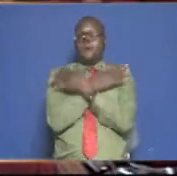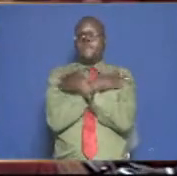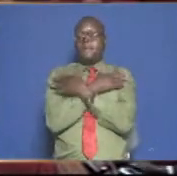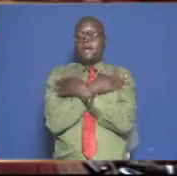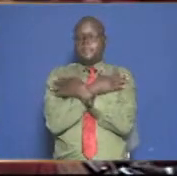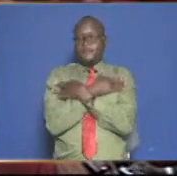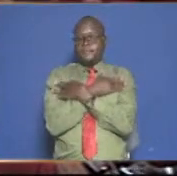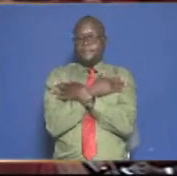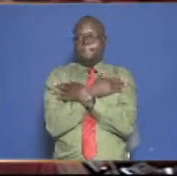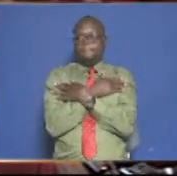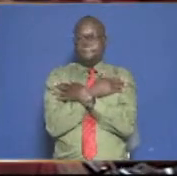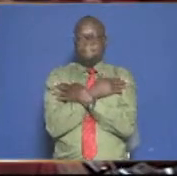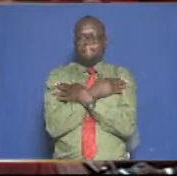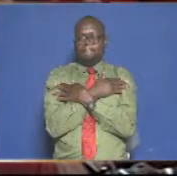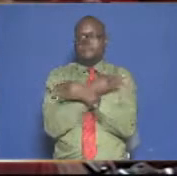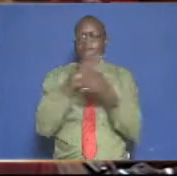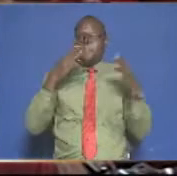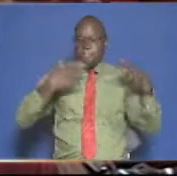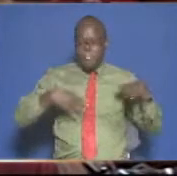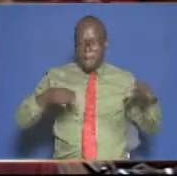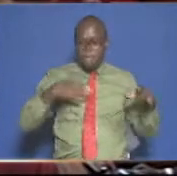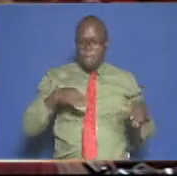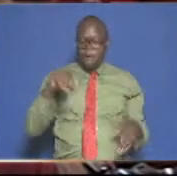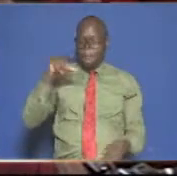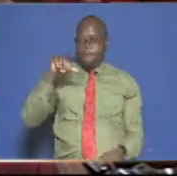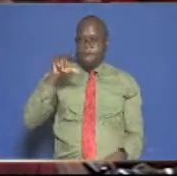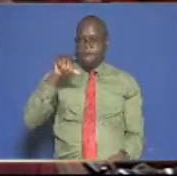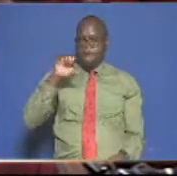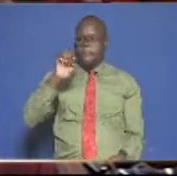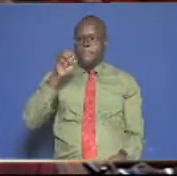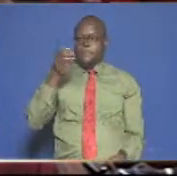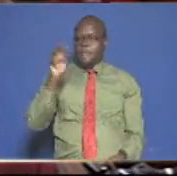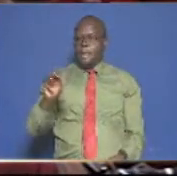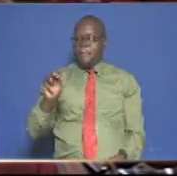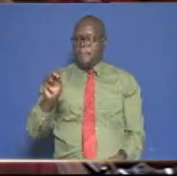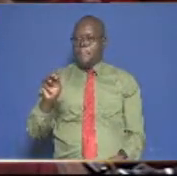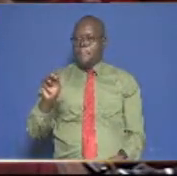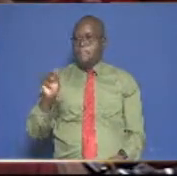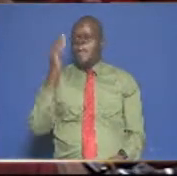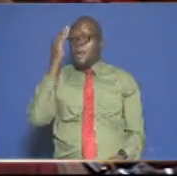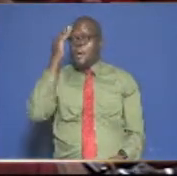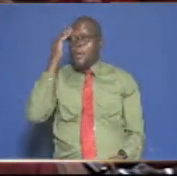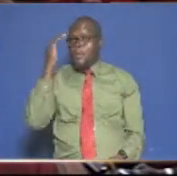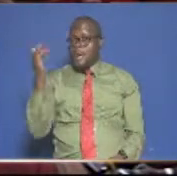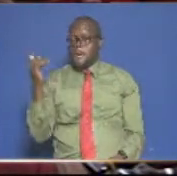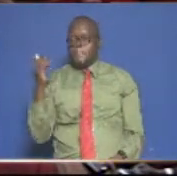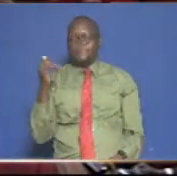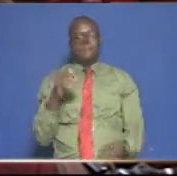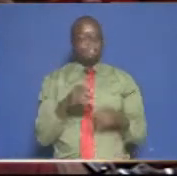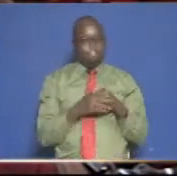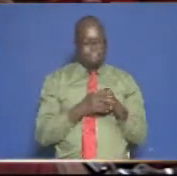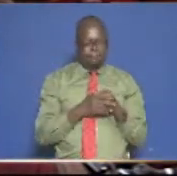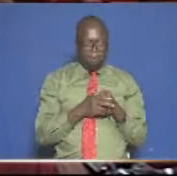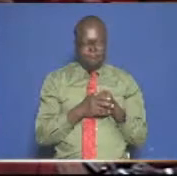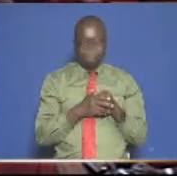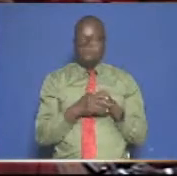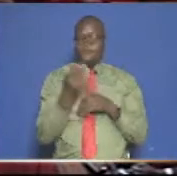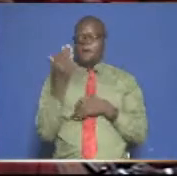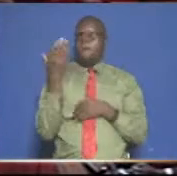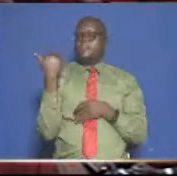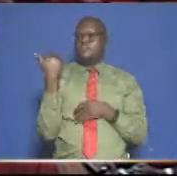course, the great people of GEM constituency, and to pay tribute to a fallen